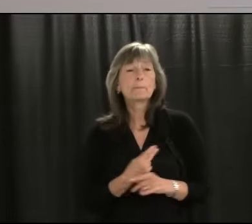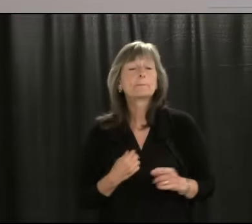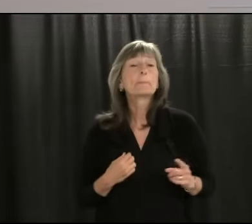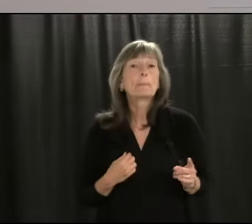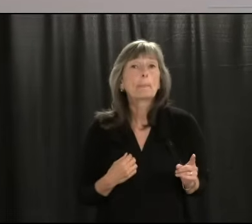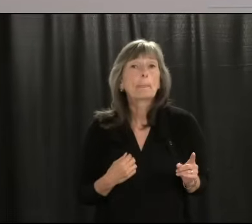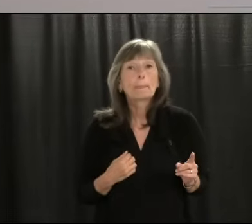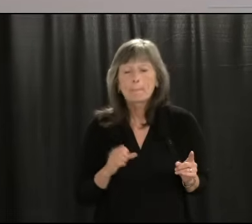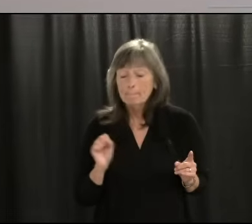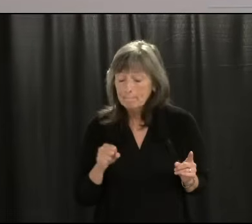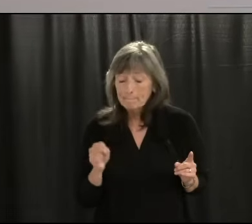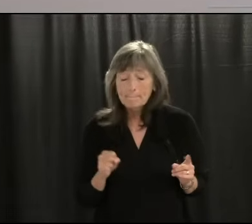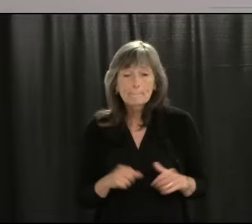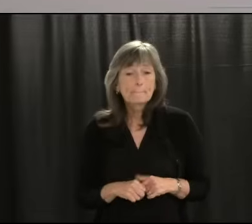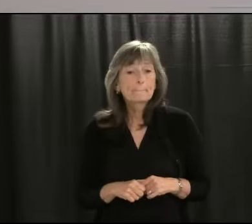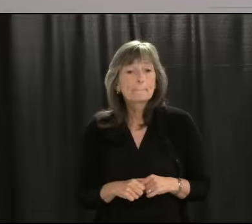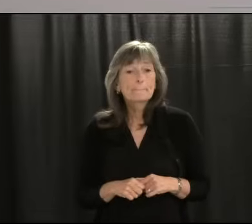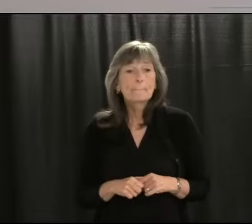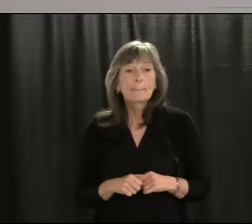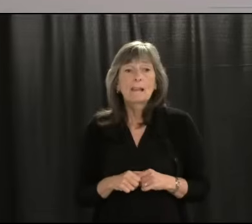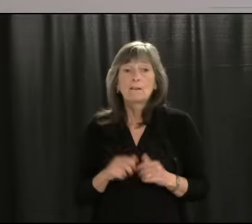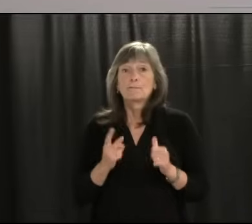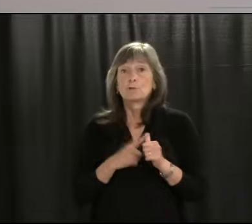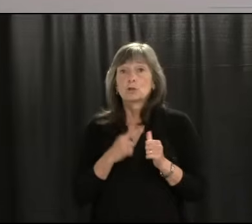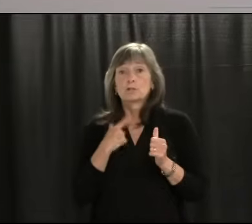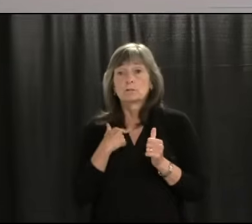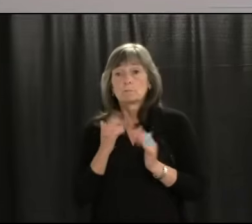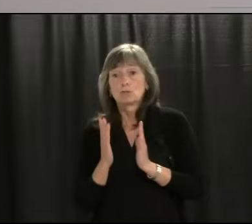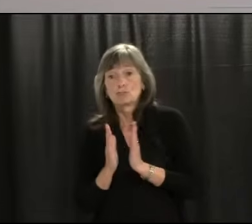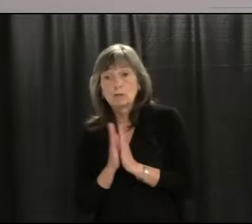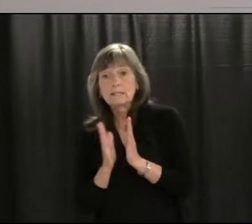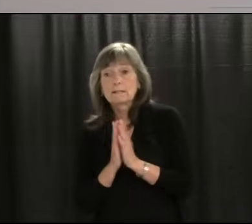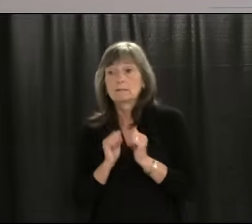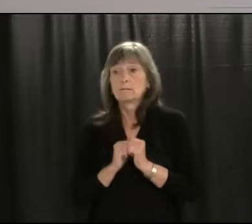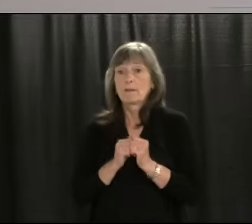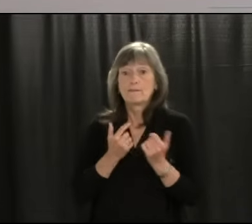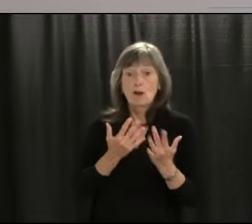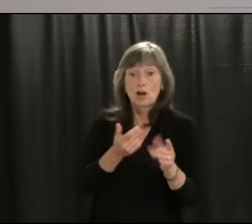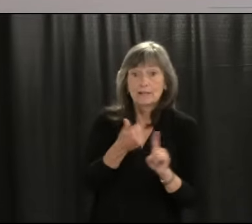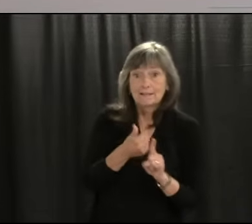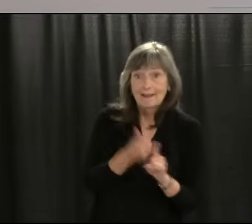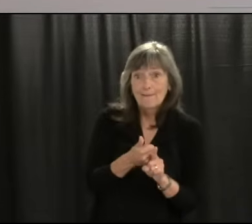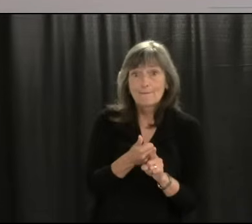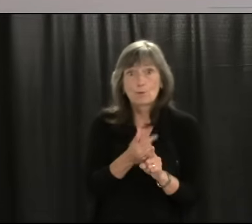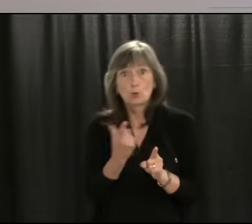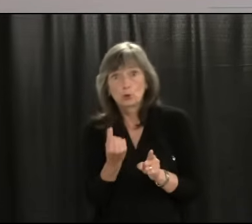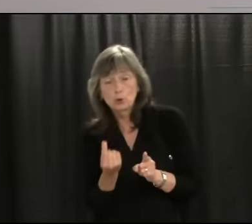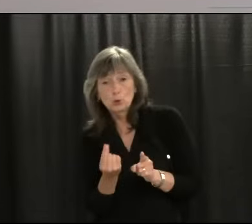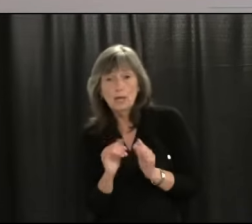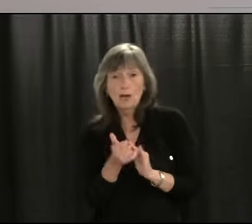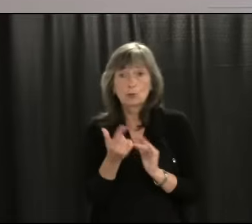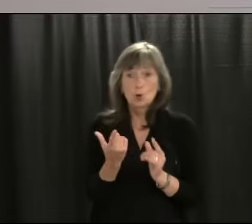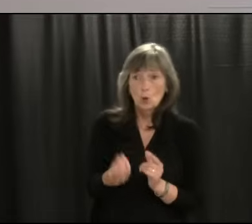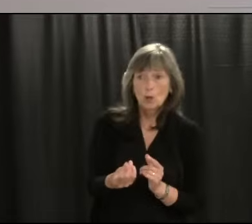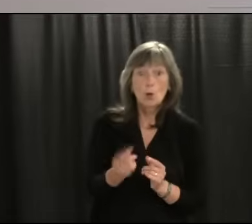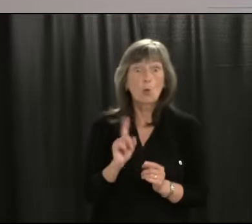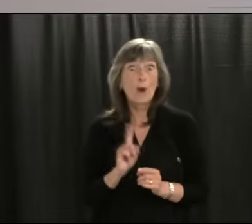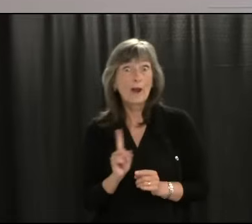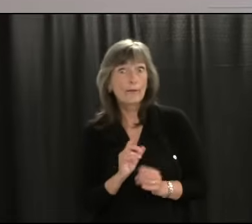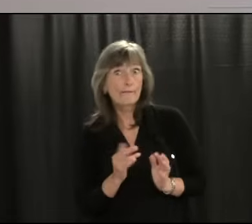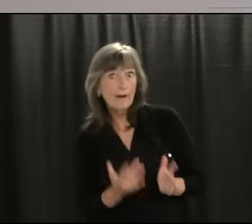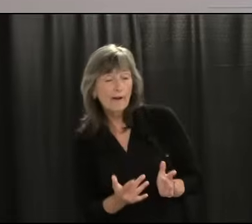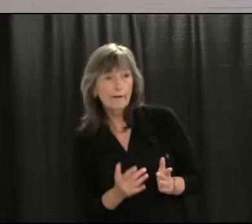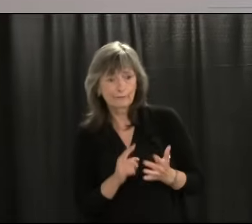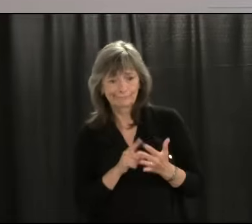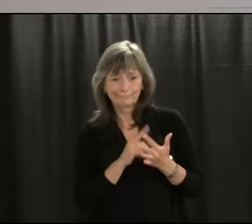of course, risk assessments, fire behavior, location of fire, all kinds of things